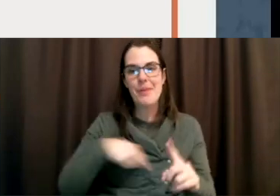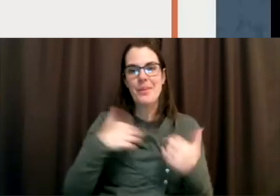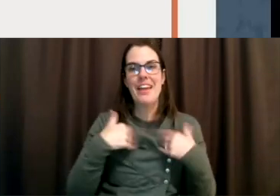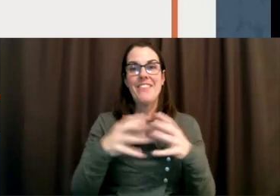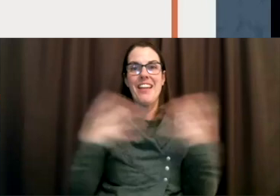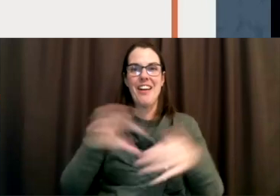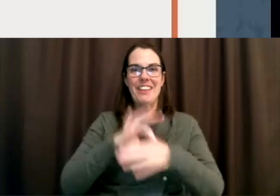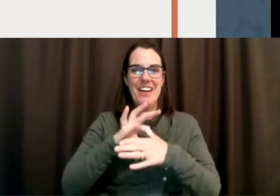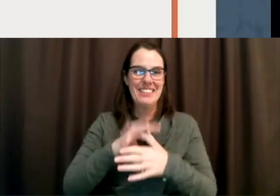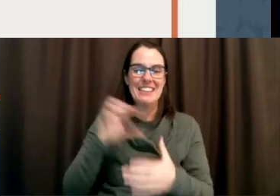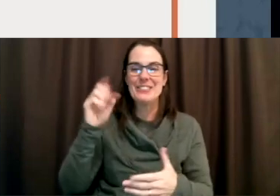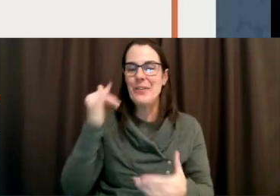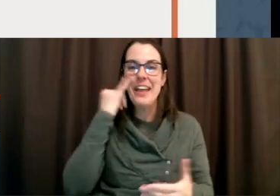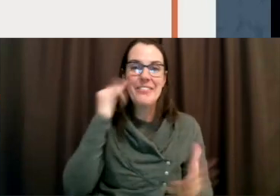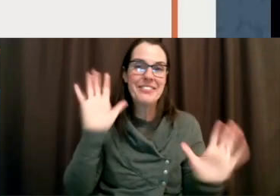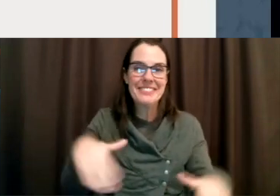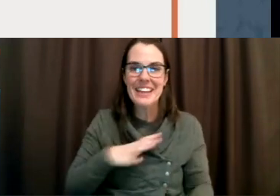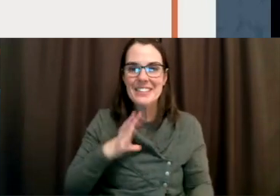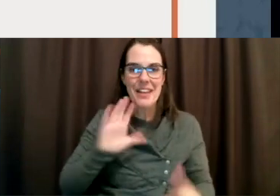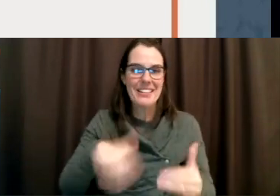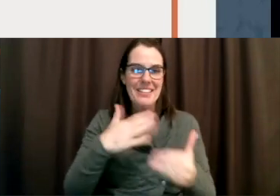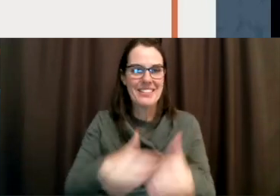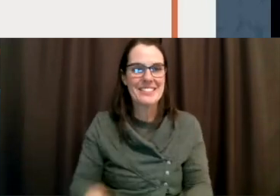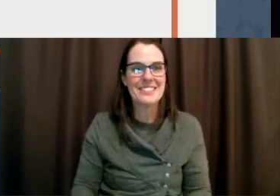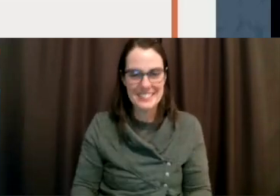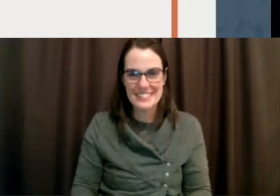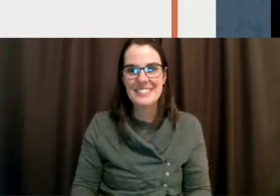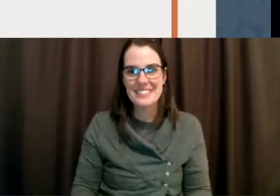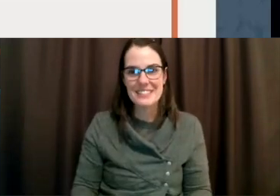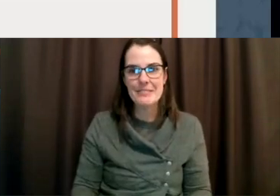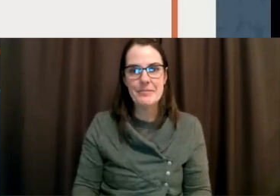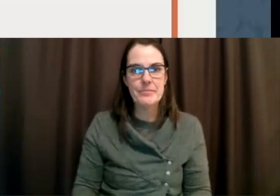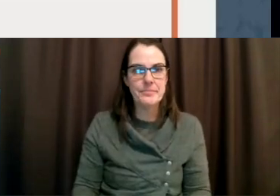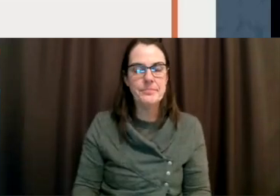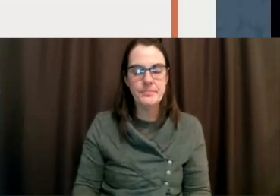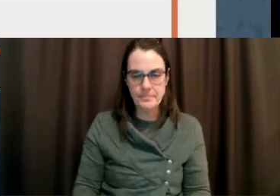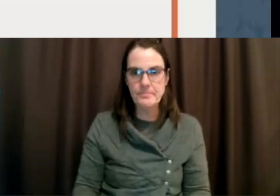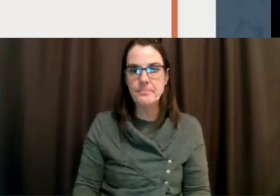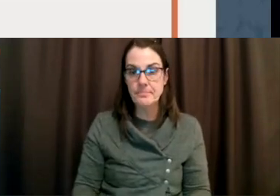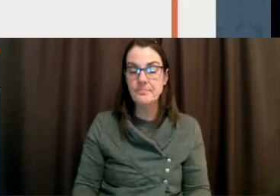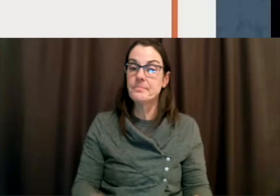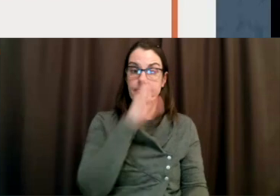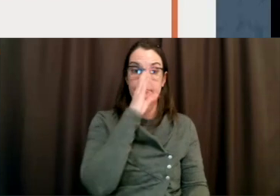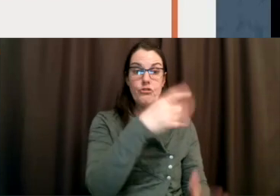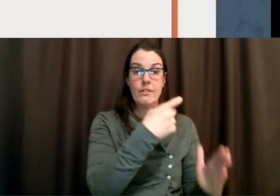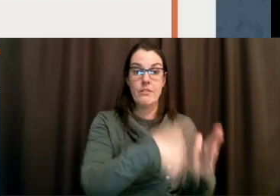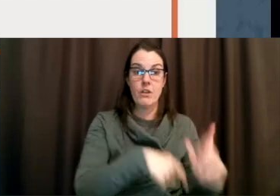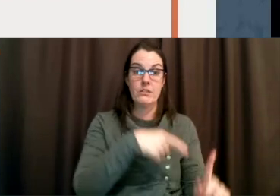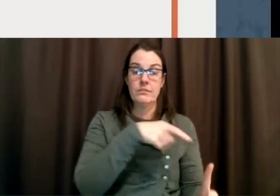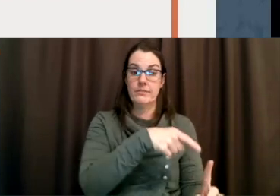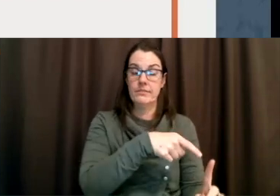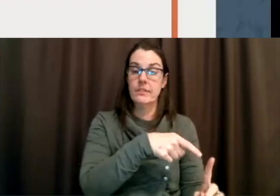to cover. And so if we could advance to the next slide, we will go over the difference. So direct costs, remember, these are costs that